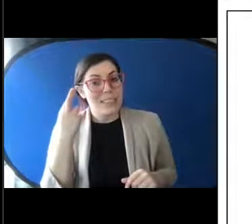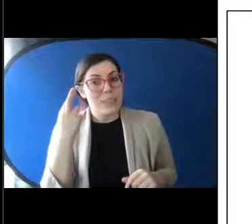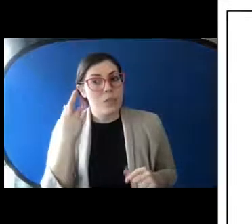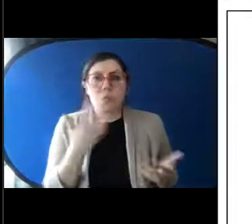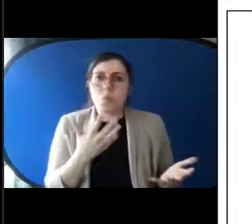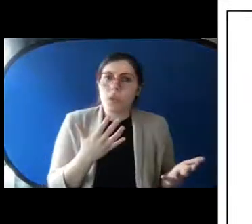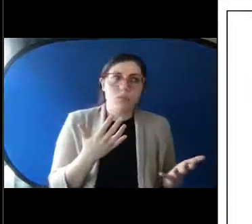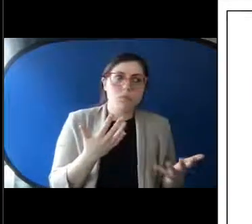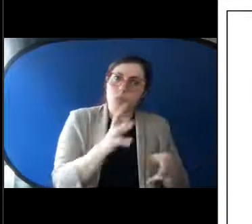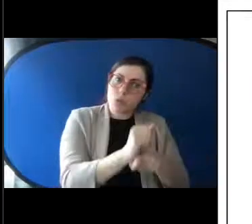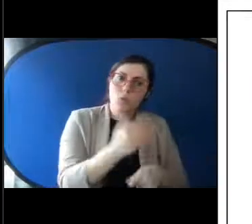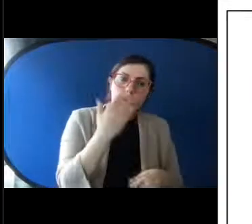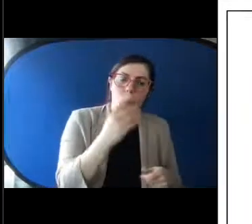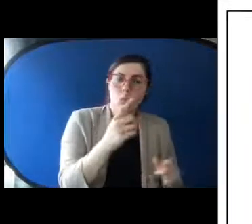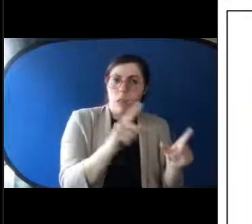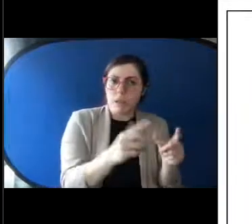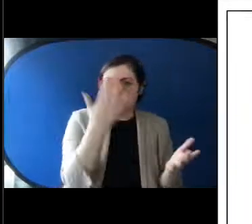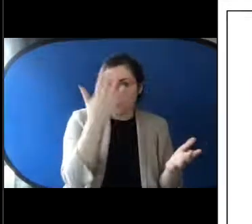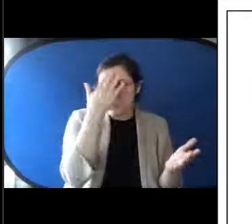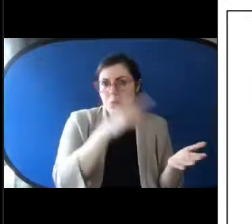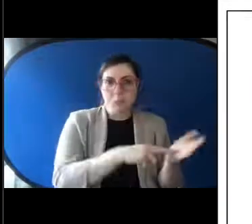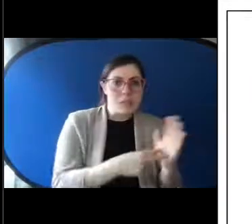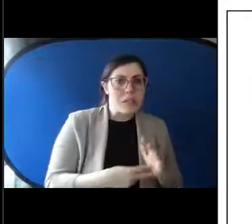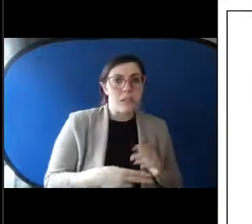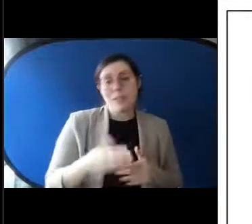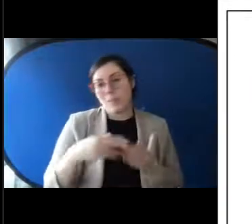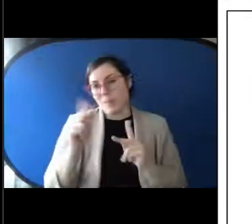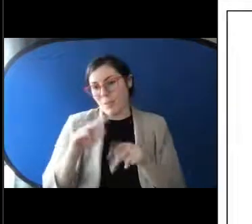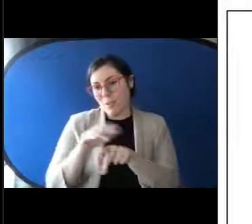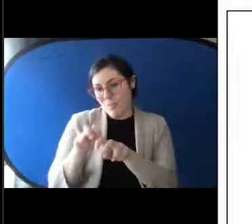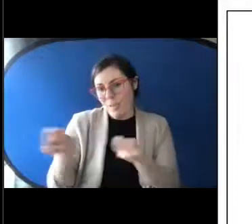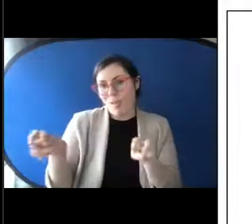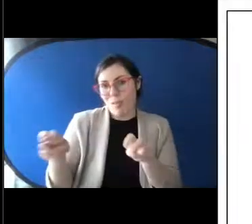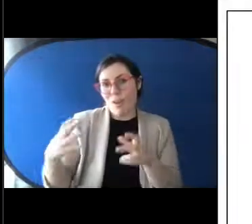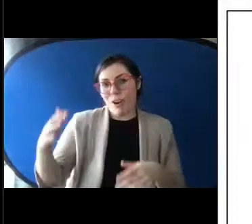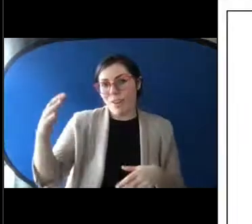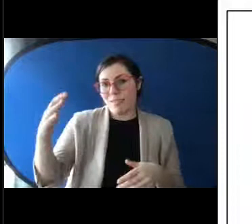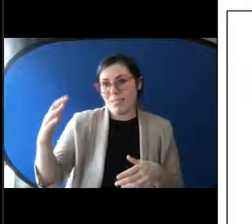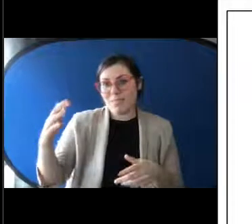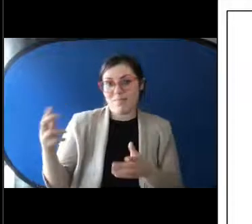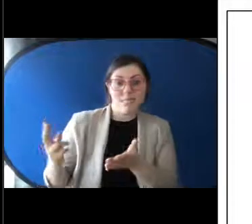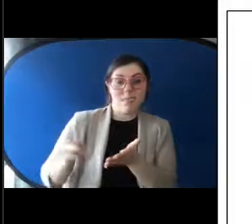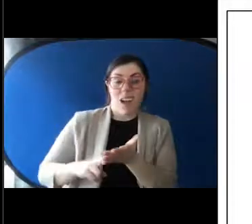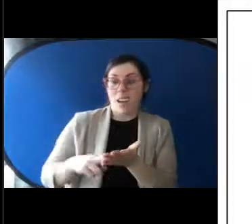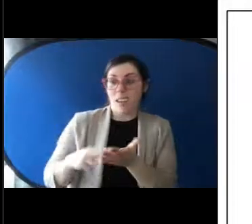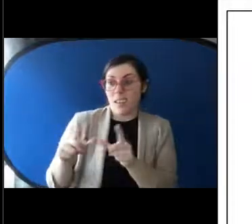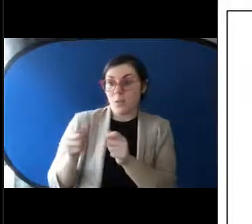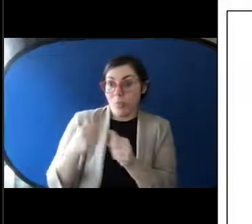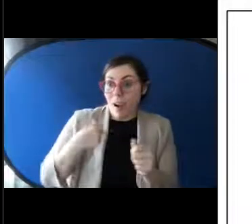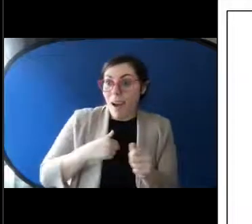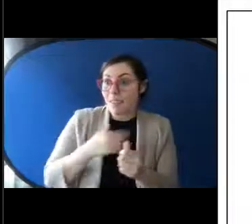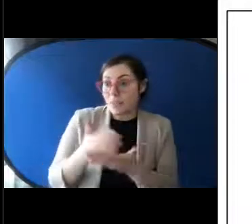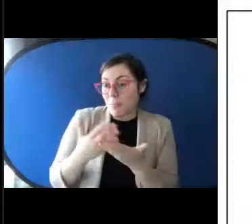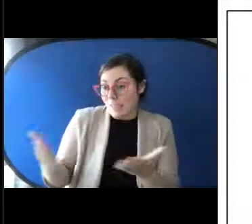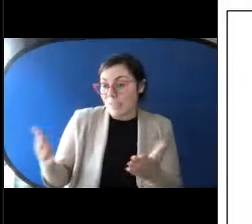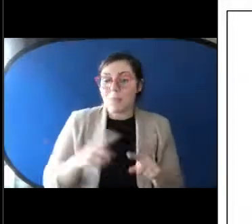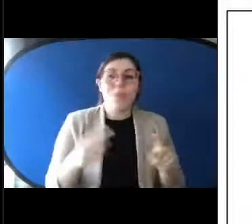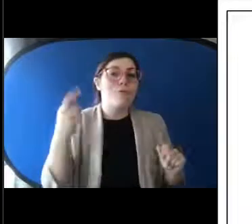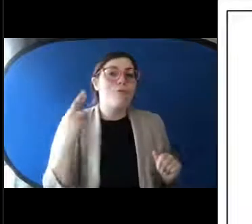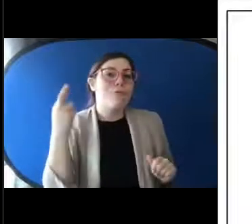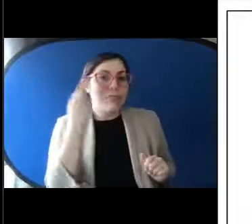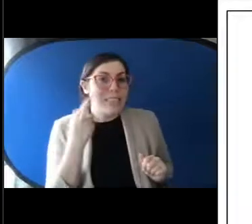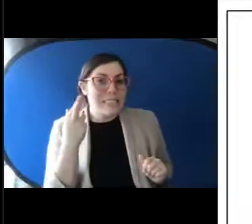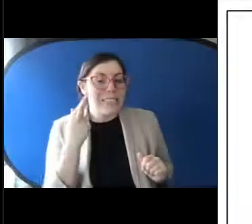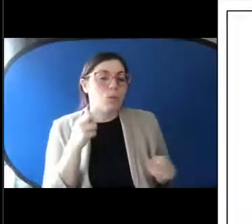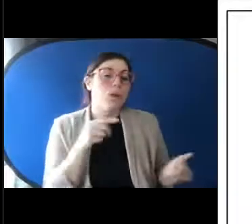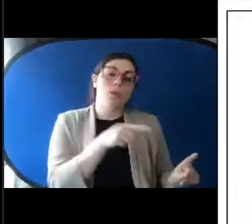data licensing. In fact, some of the people on the panel here have actually signed licenses with us for some of the things that we've done, but they've been mostly for